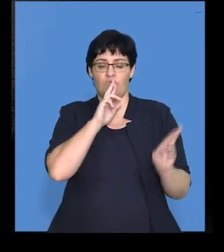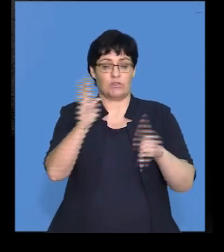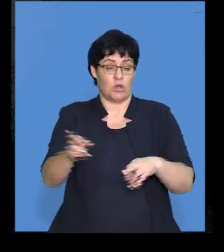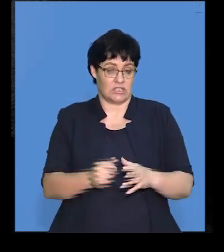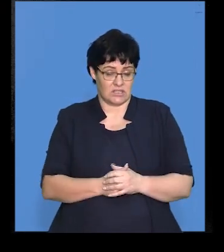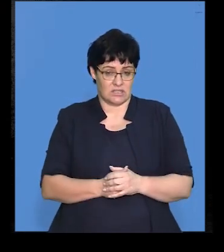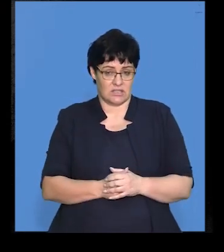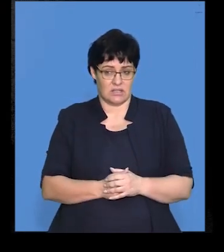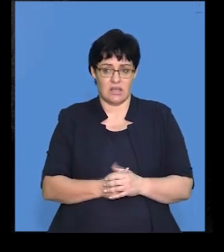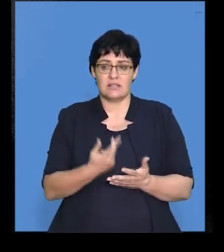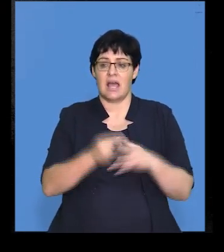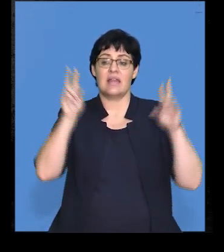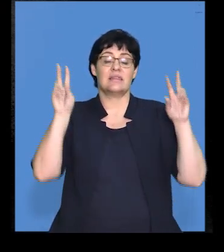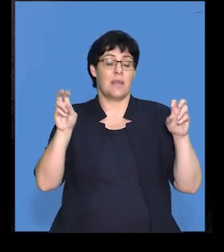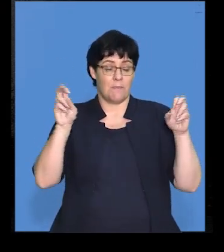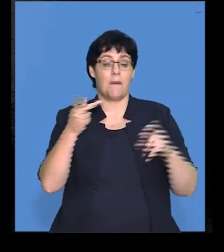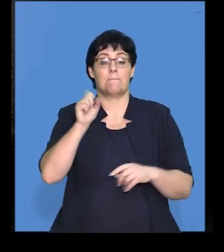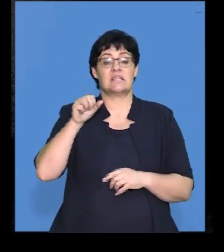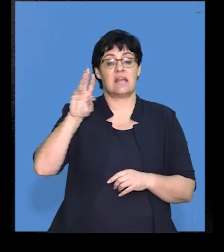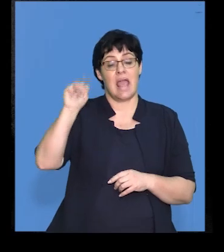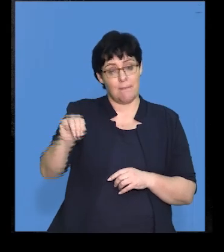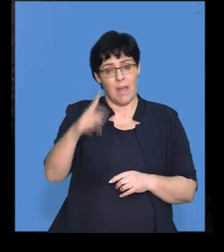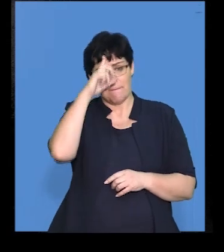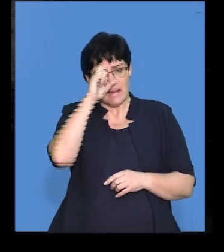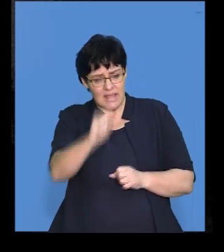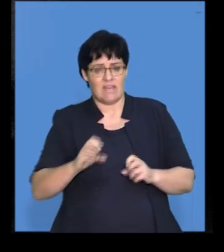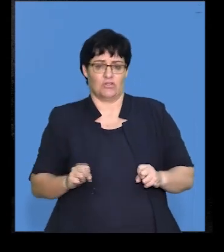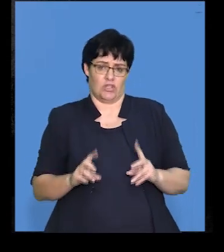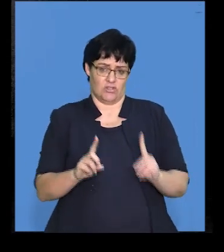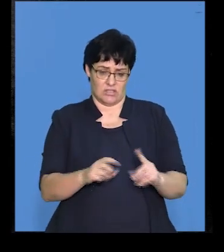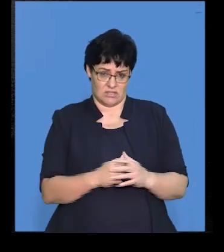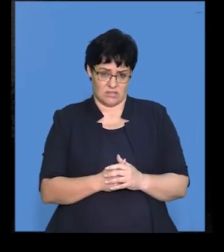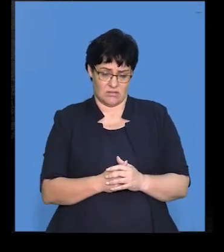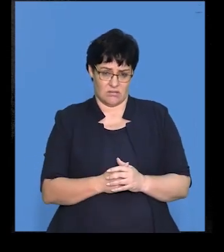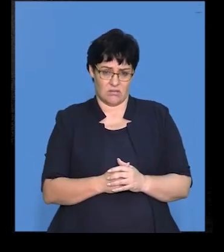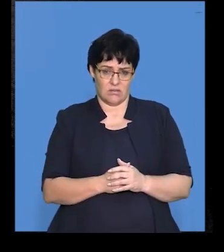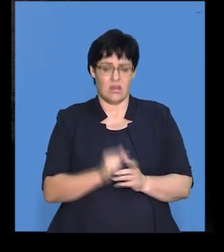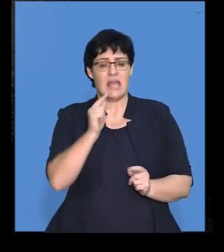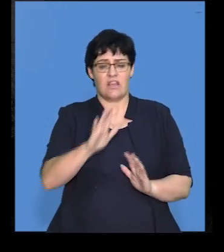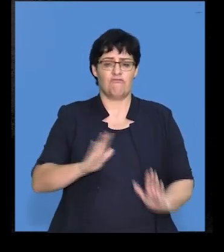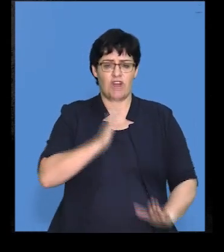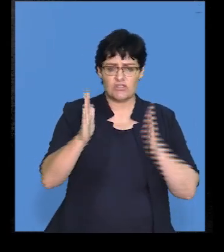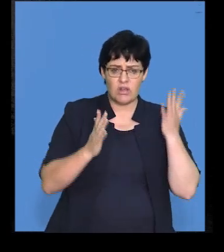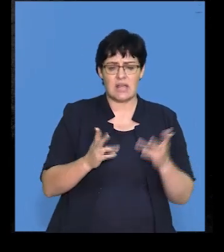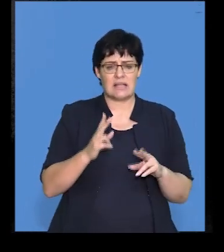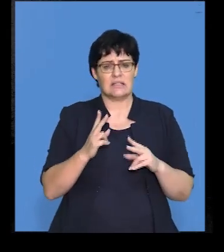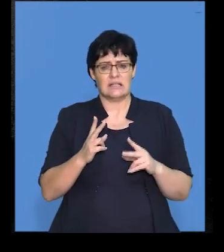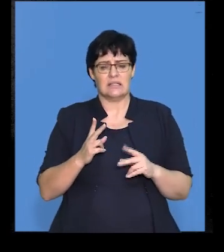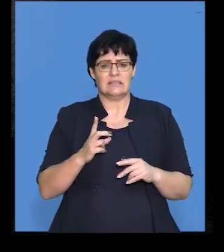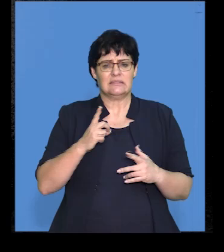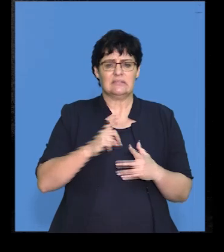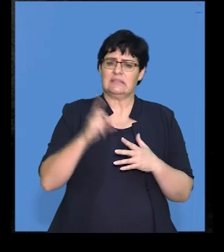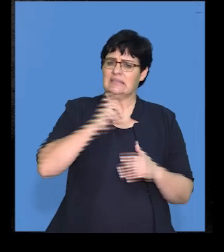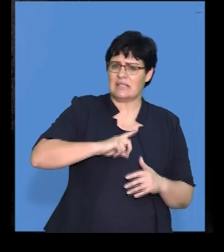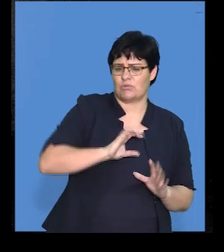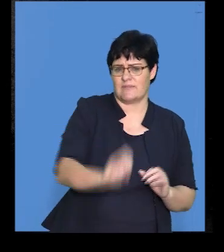response. It is a theme because Mr. M believes in education. He's frustrated and desperate,